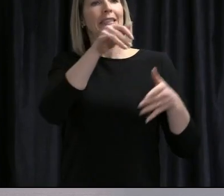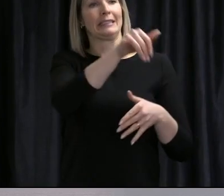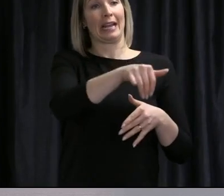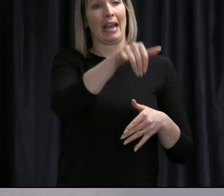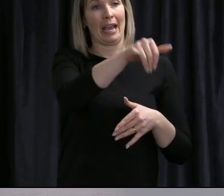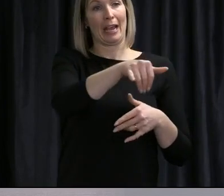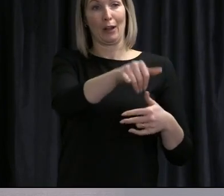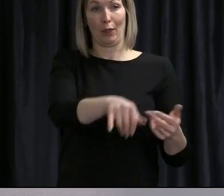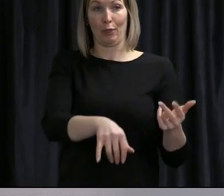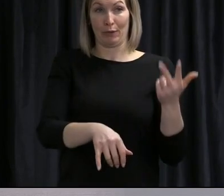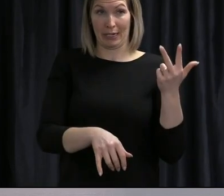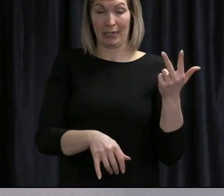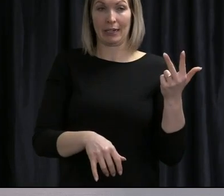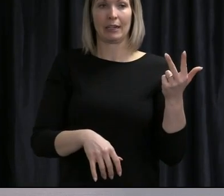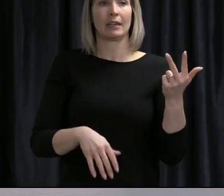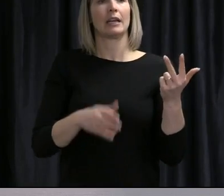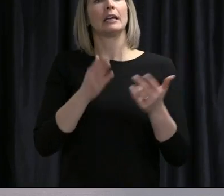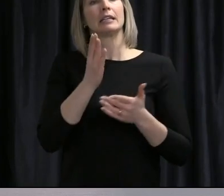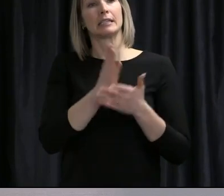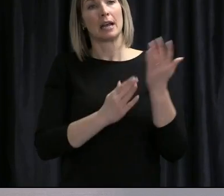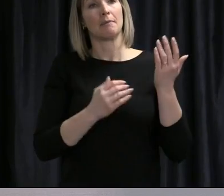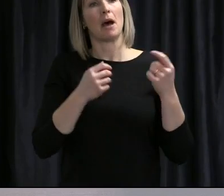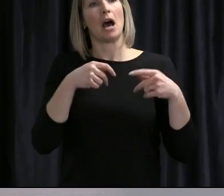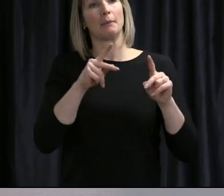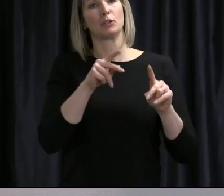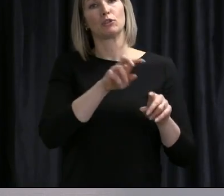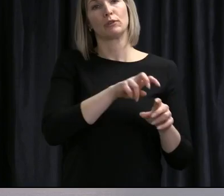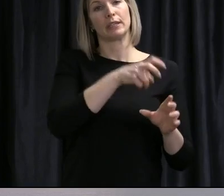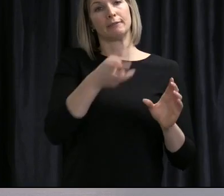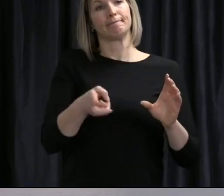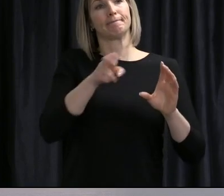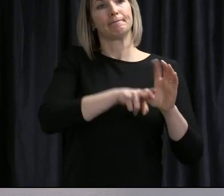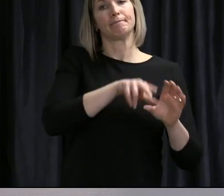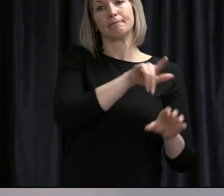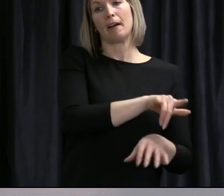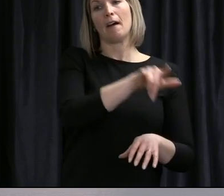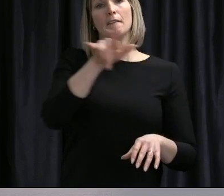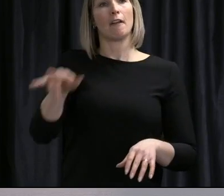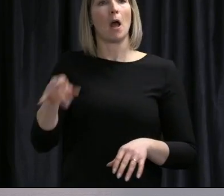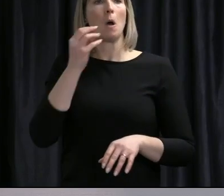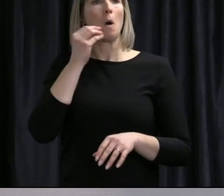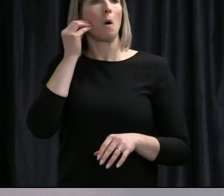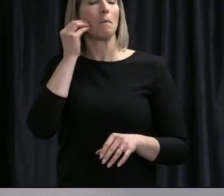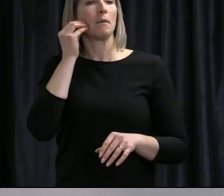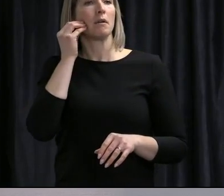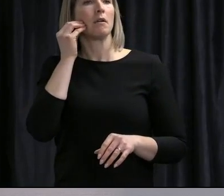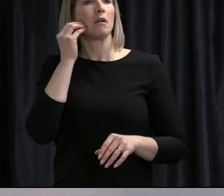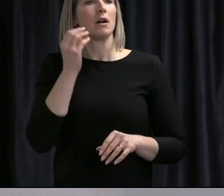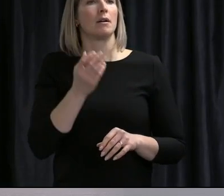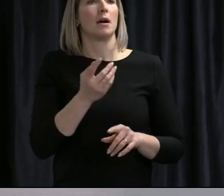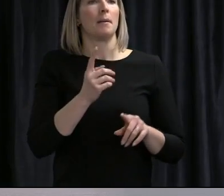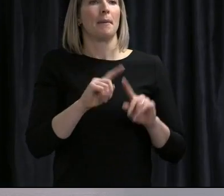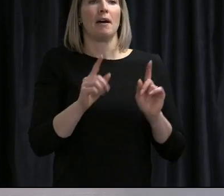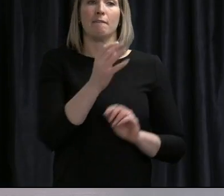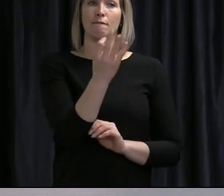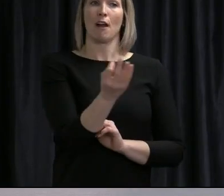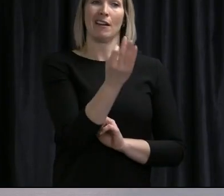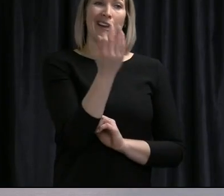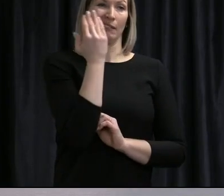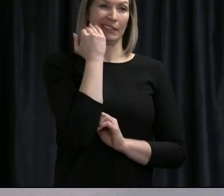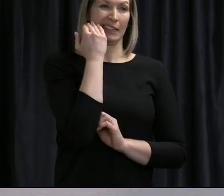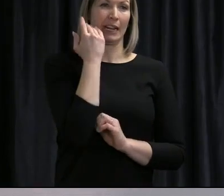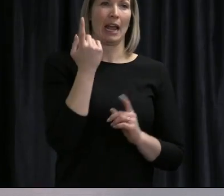had the opportunity to actually get back to their jurisdictions. And on Friday there was